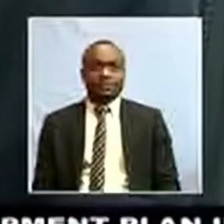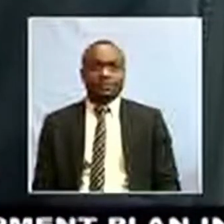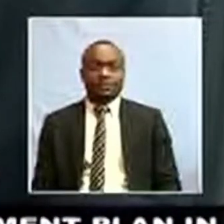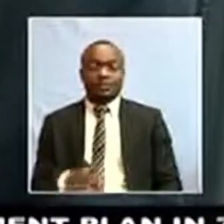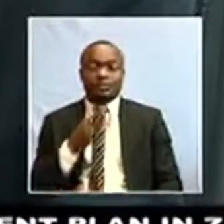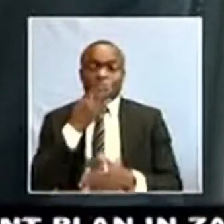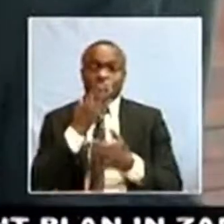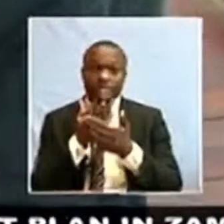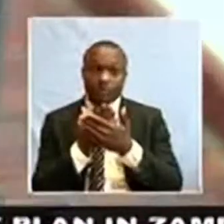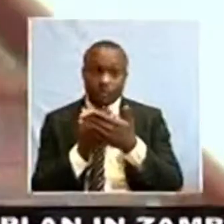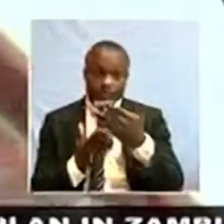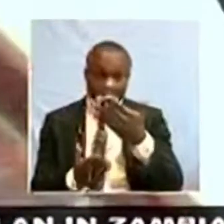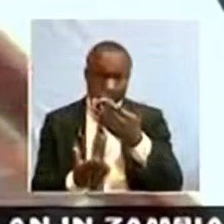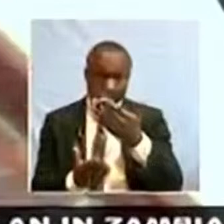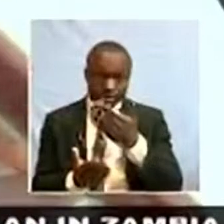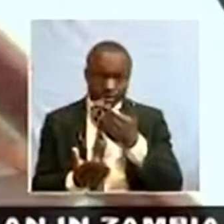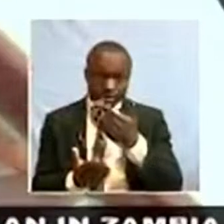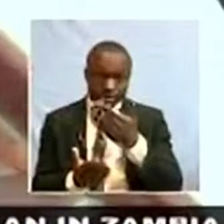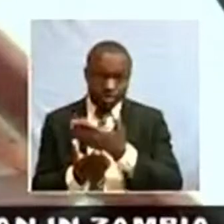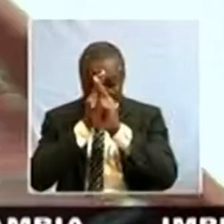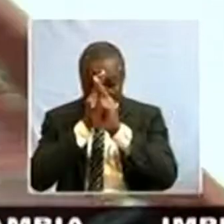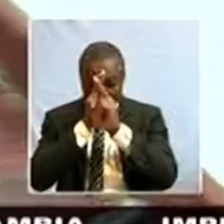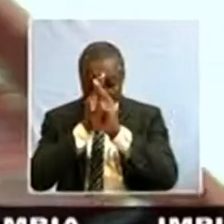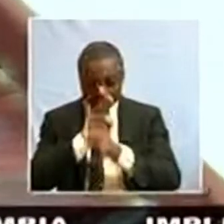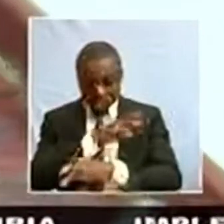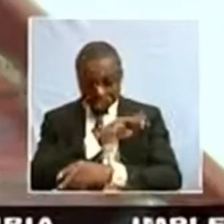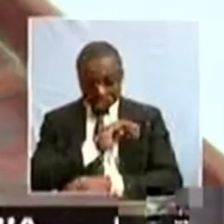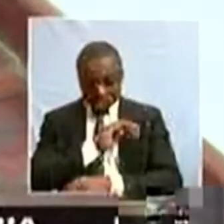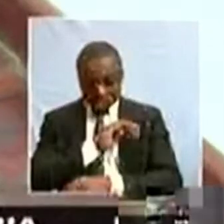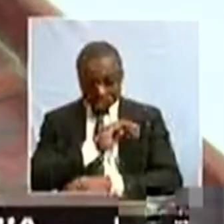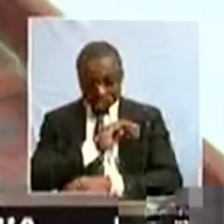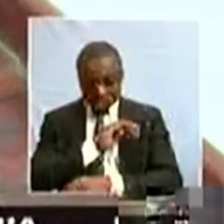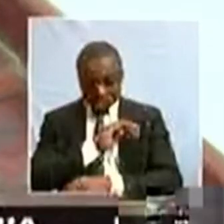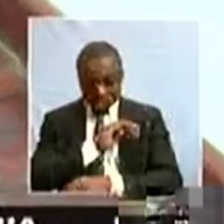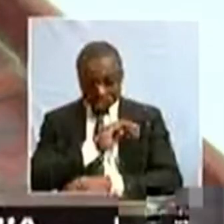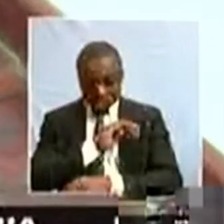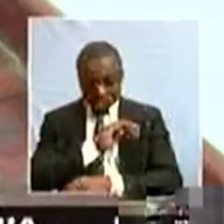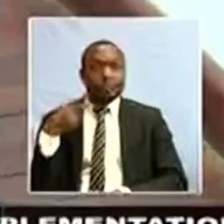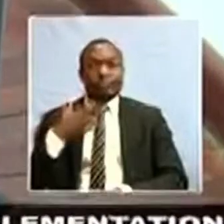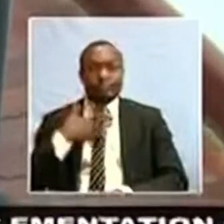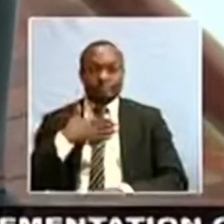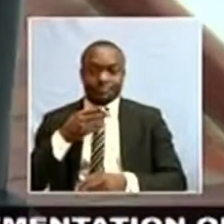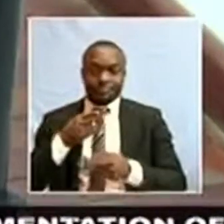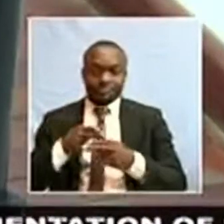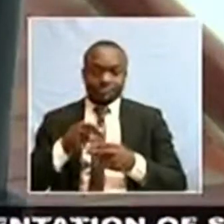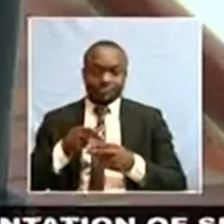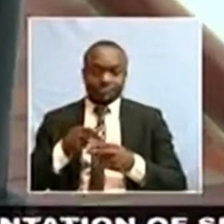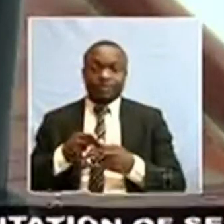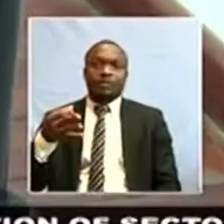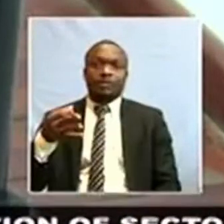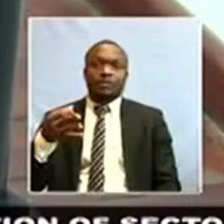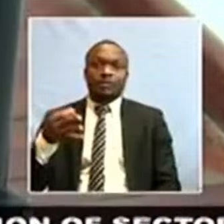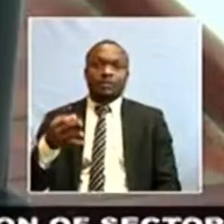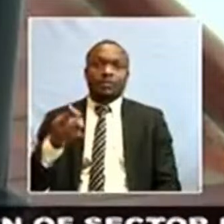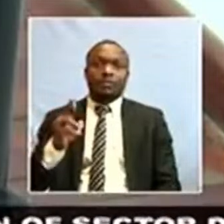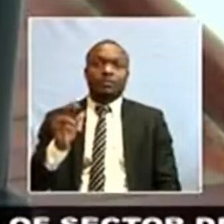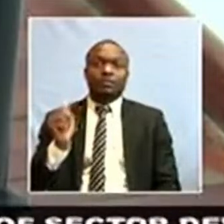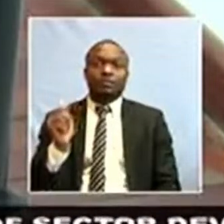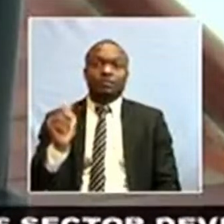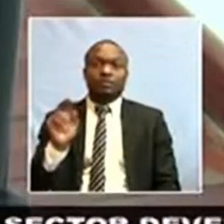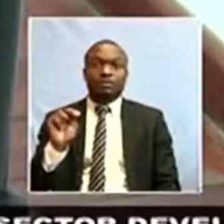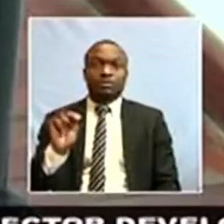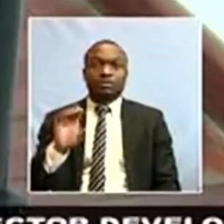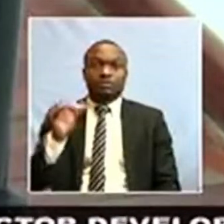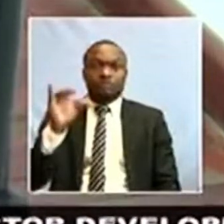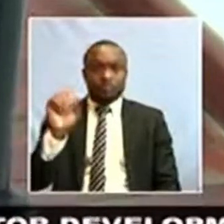Good morning, Chair. Good morning, honorable members of Parliament. My full names are Francis Piri, the Director Finance for Lusaka